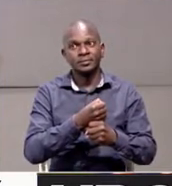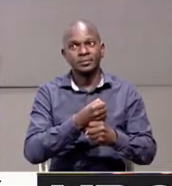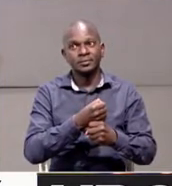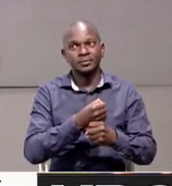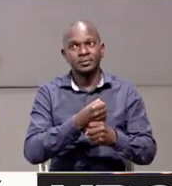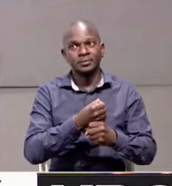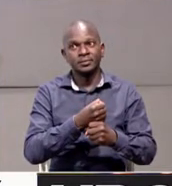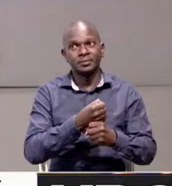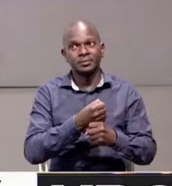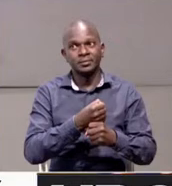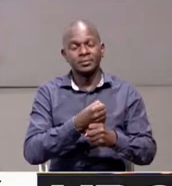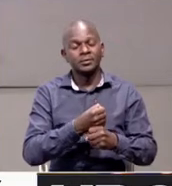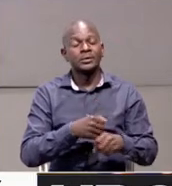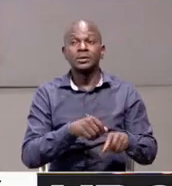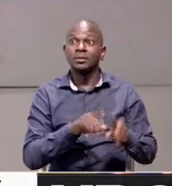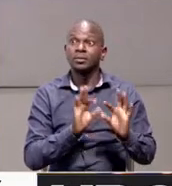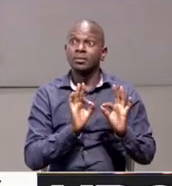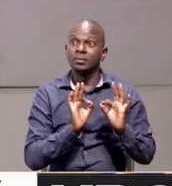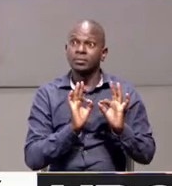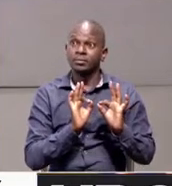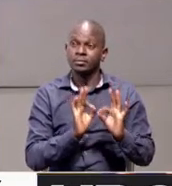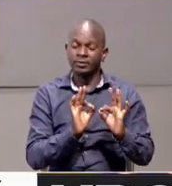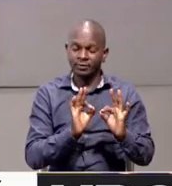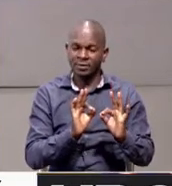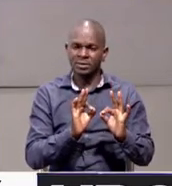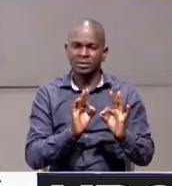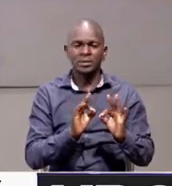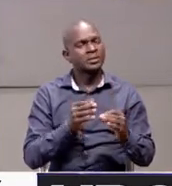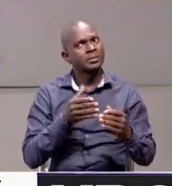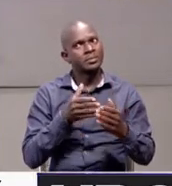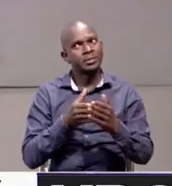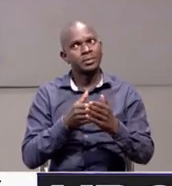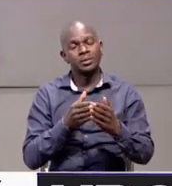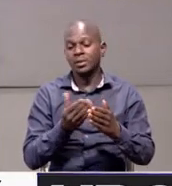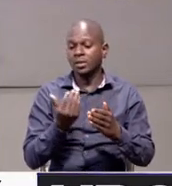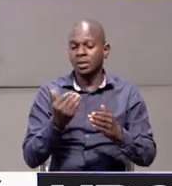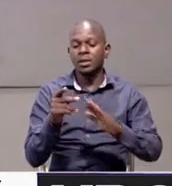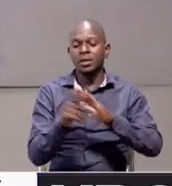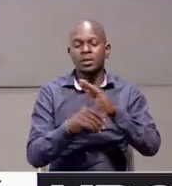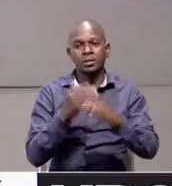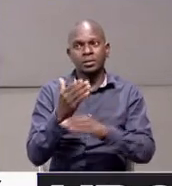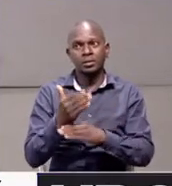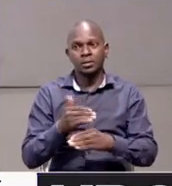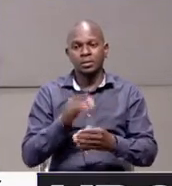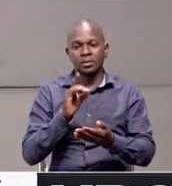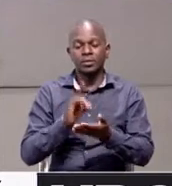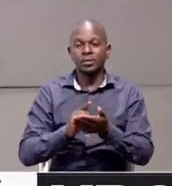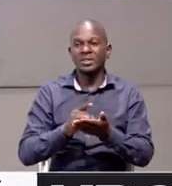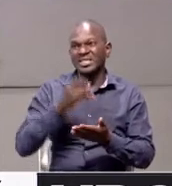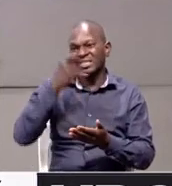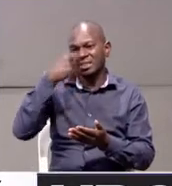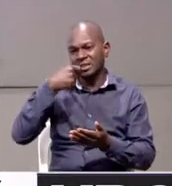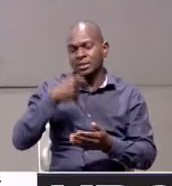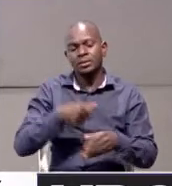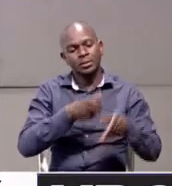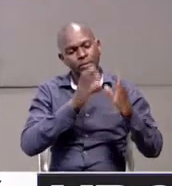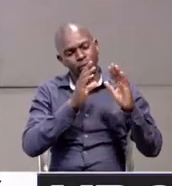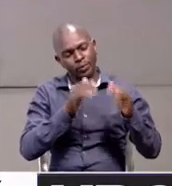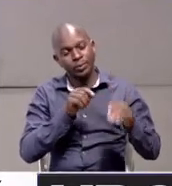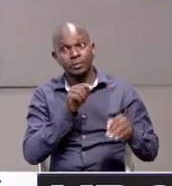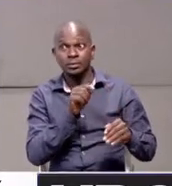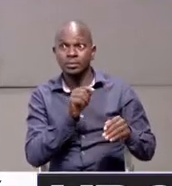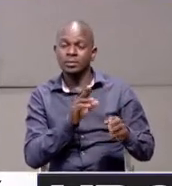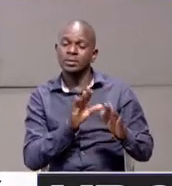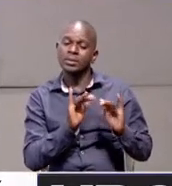With all my perfect imperfections. Former Prime Minister Dr. Rugunda applauded the couples